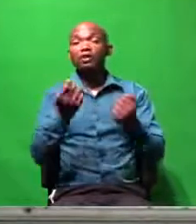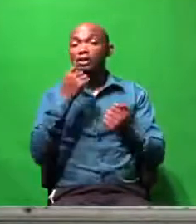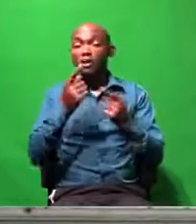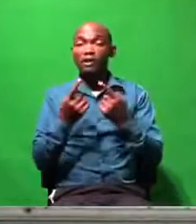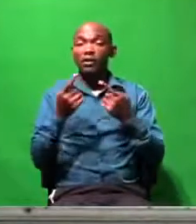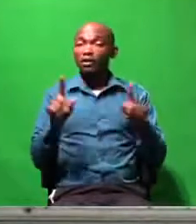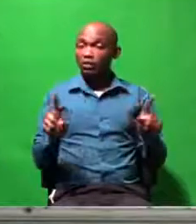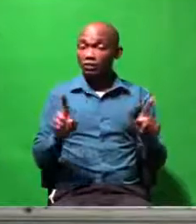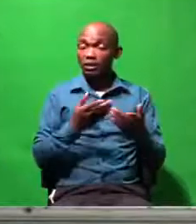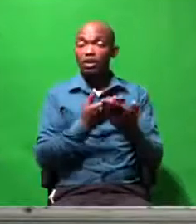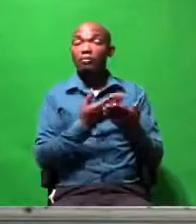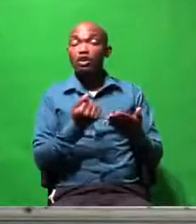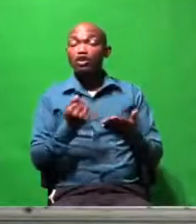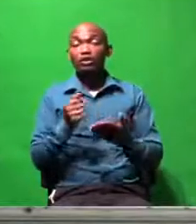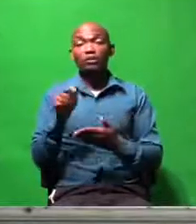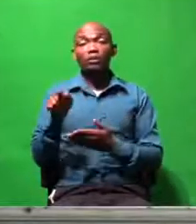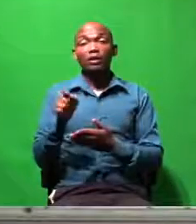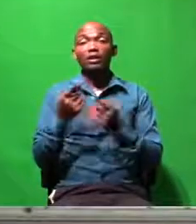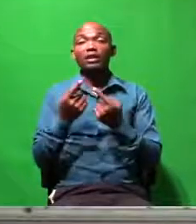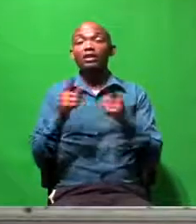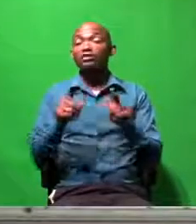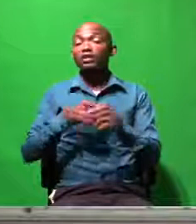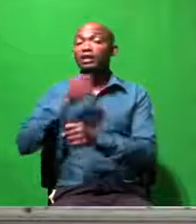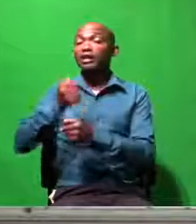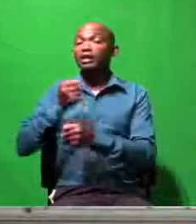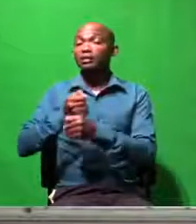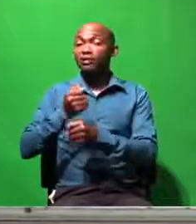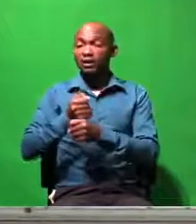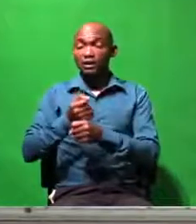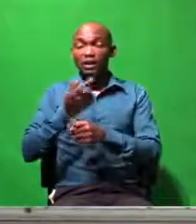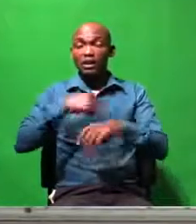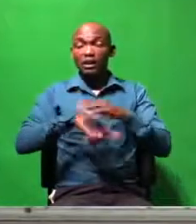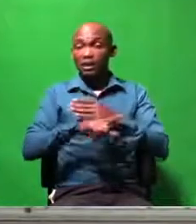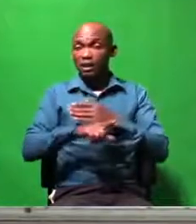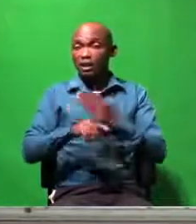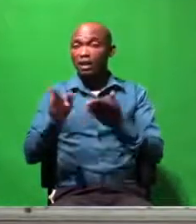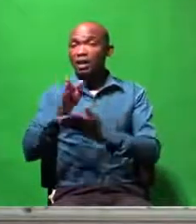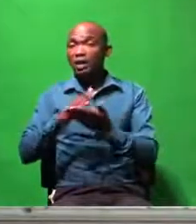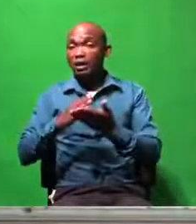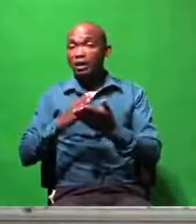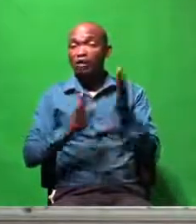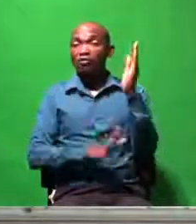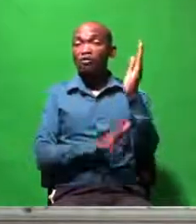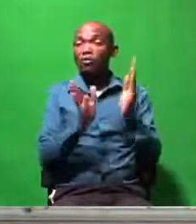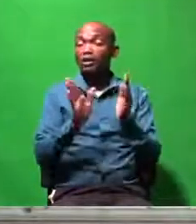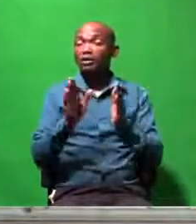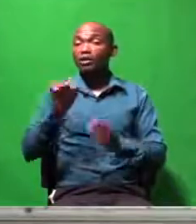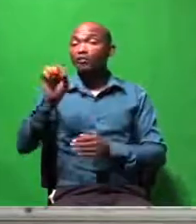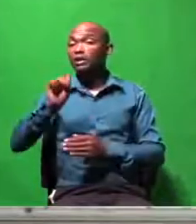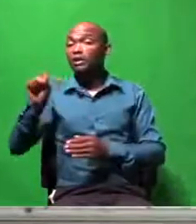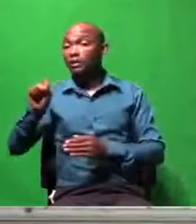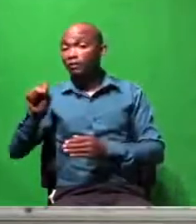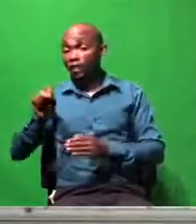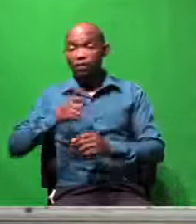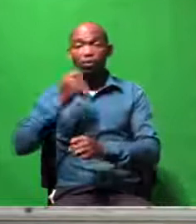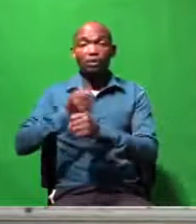different because there is different activity taking on the S. Also, there is a type C branch of survey which is dealing with